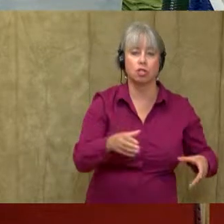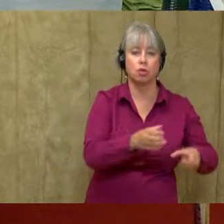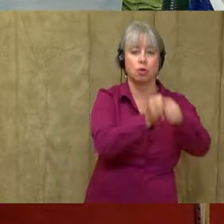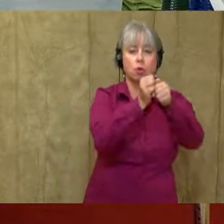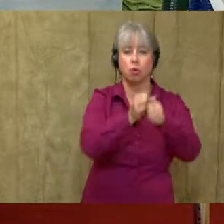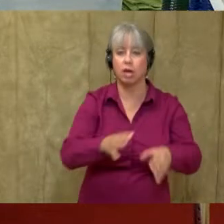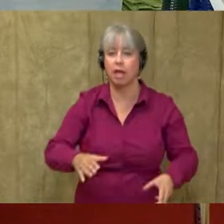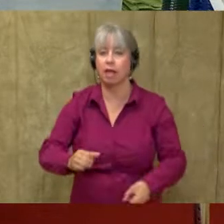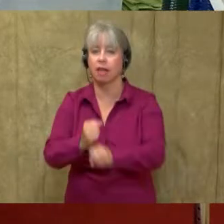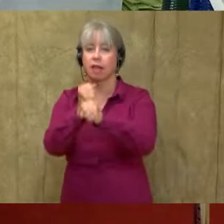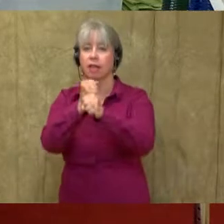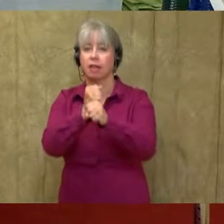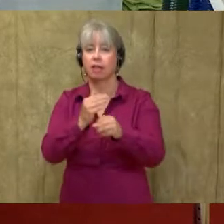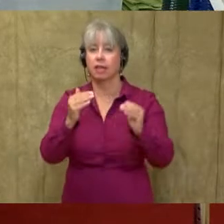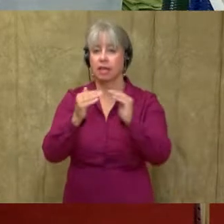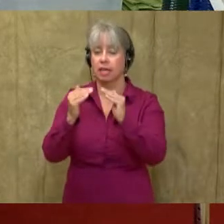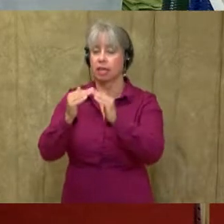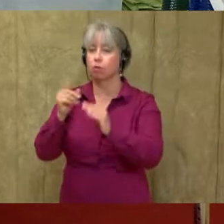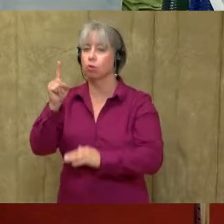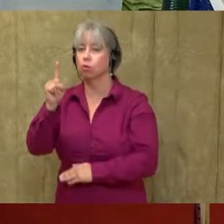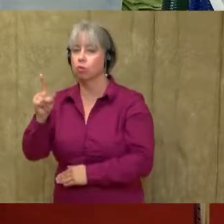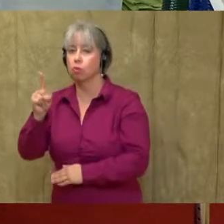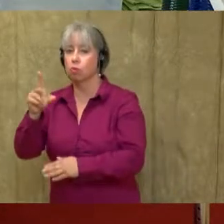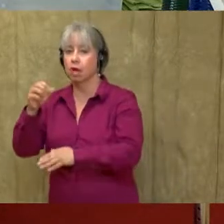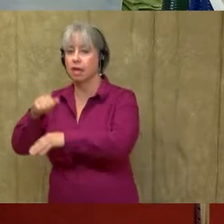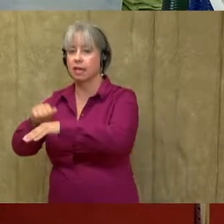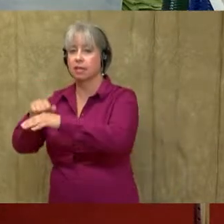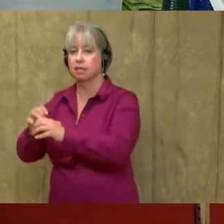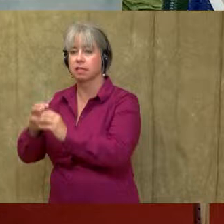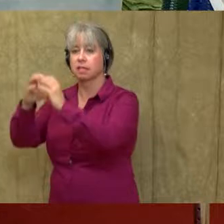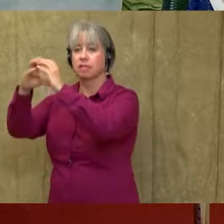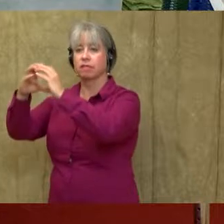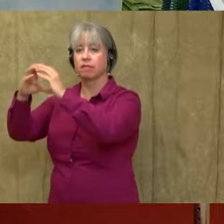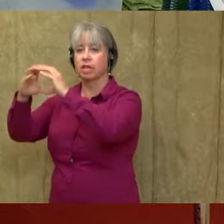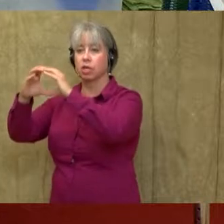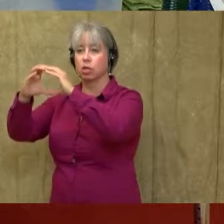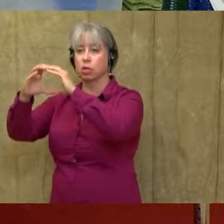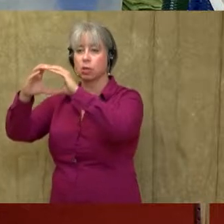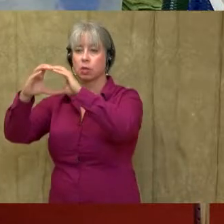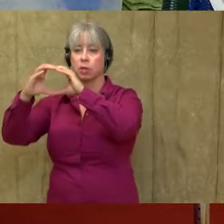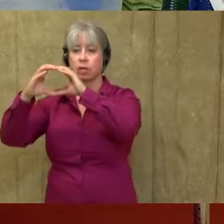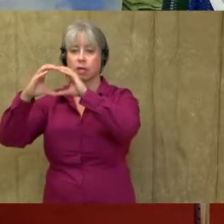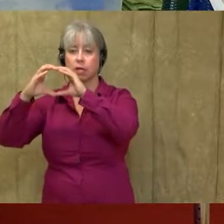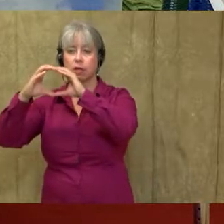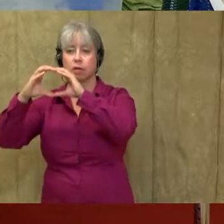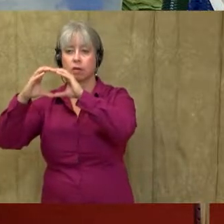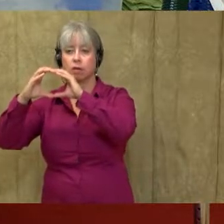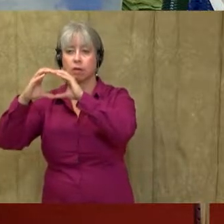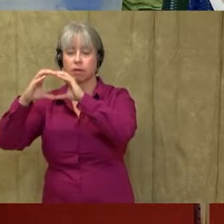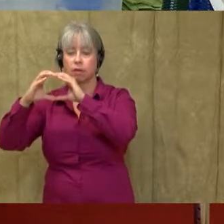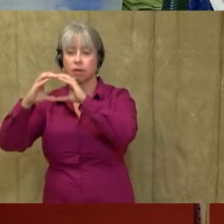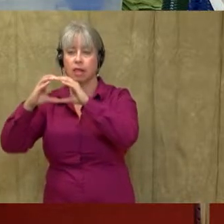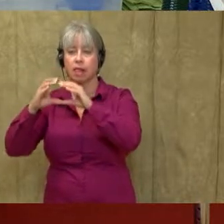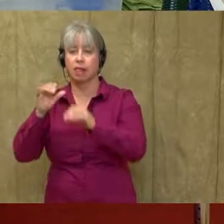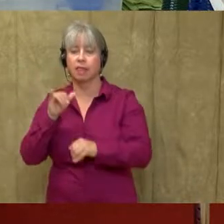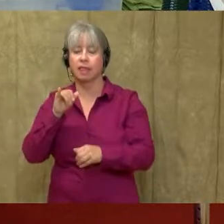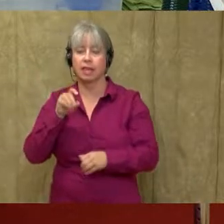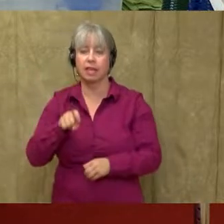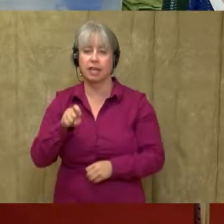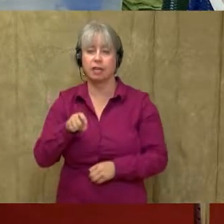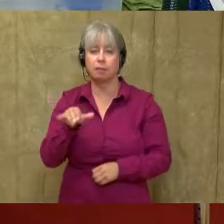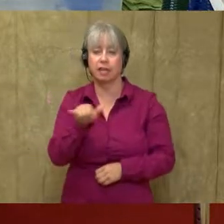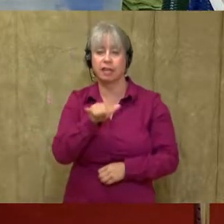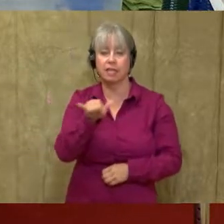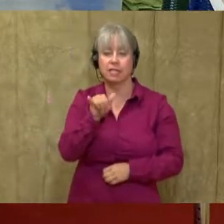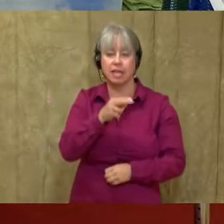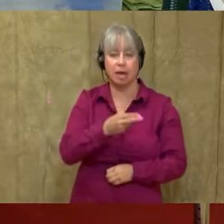cones is equal to the volume of a sphere. Now, we need to reference the same height. They do have to be the same height. Then remember last week I